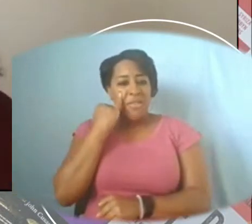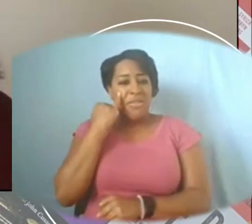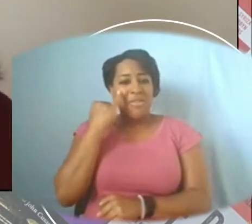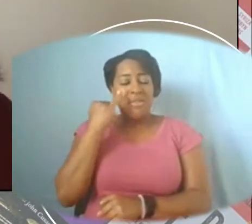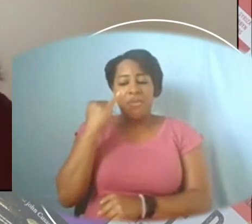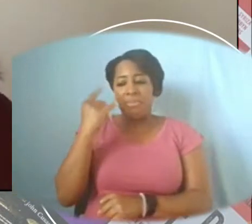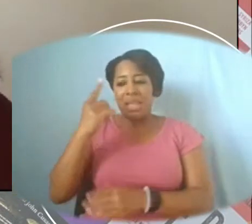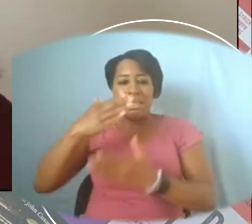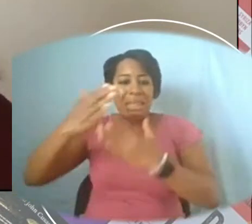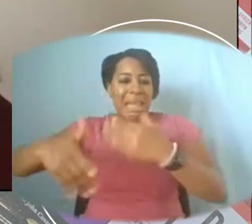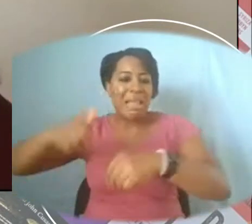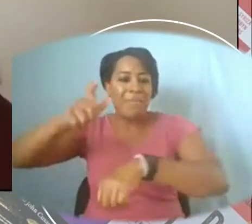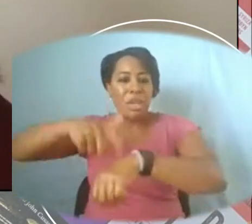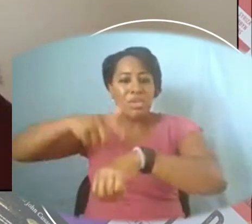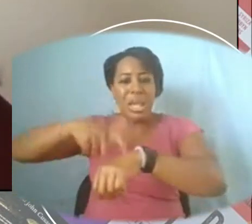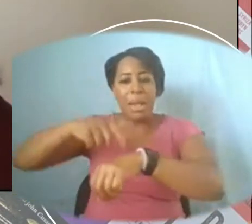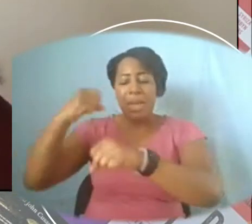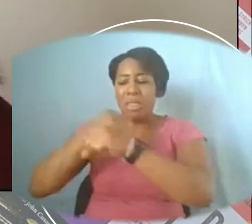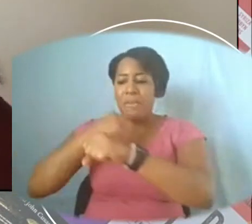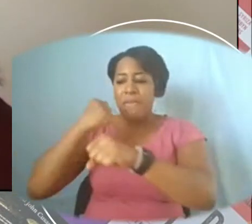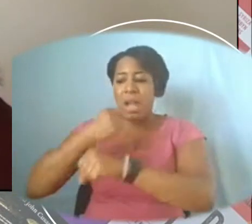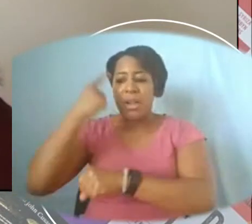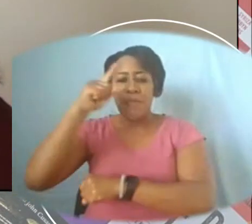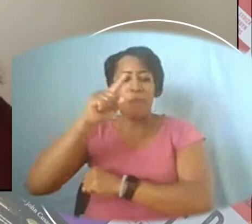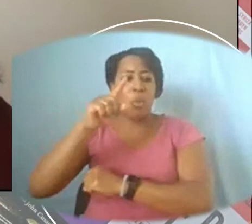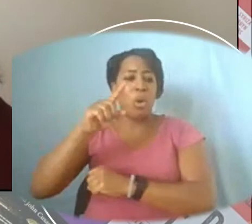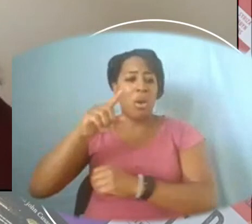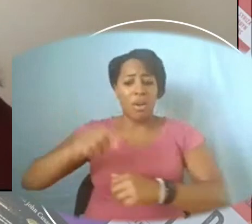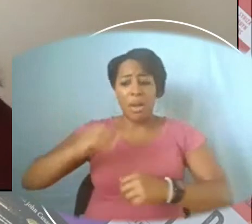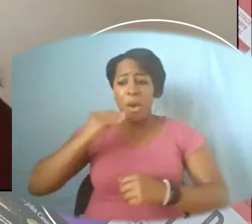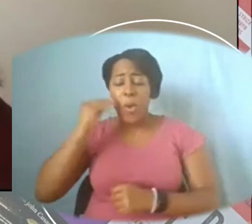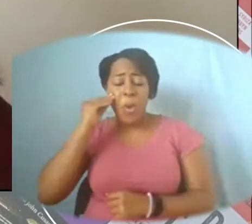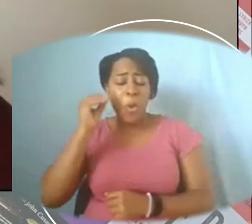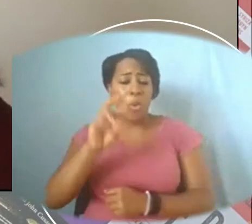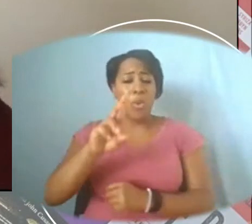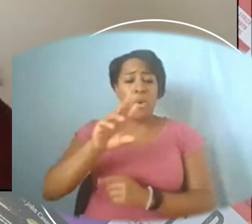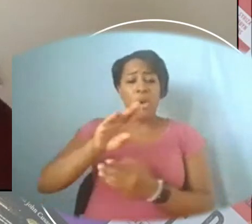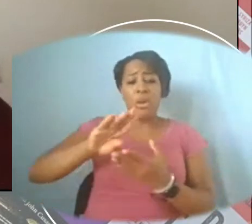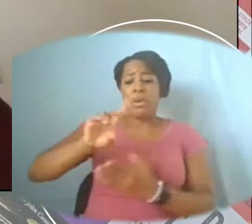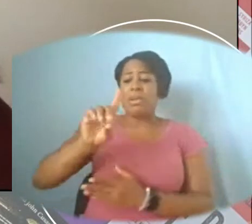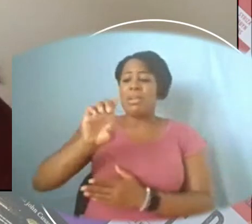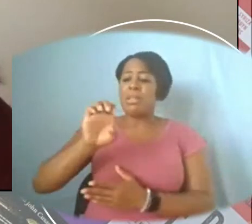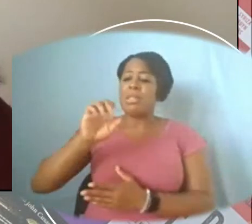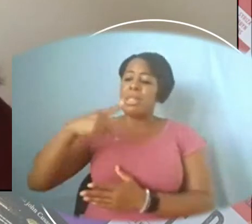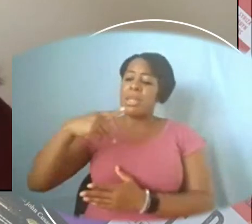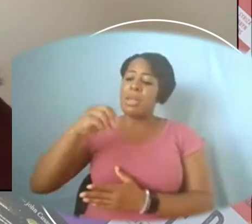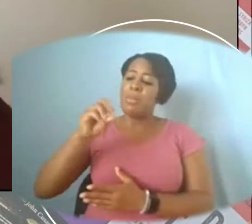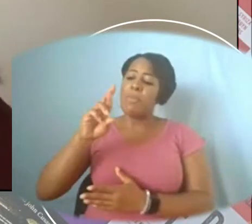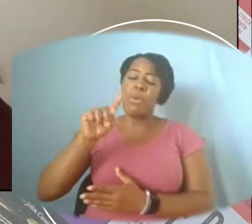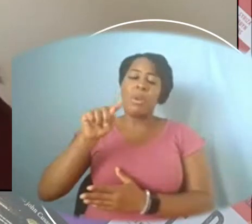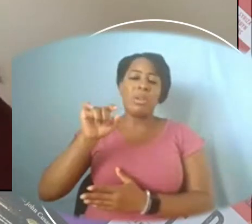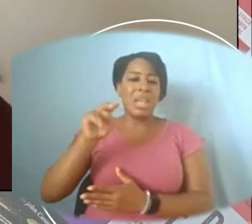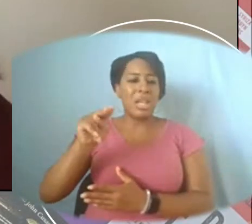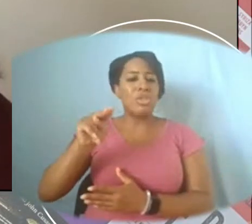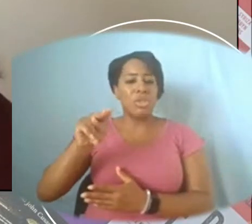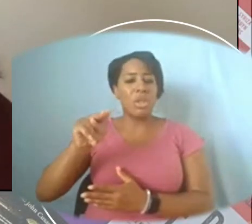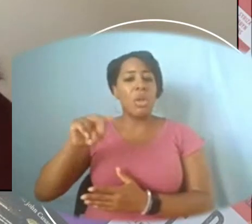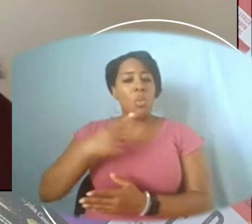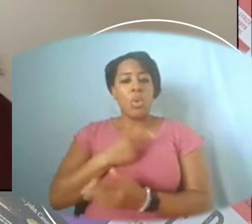or deportation, we support each of these individuals as they go through the process in any way that we